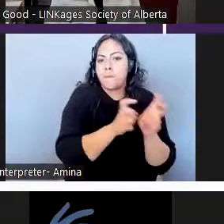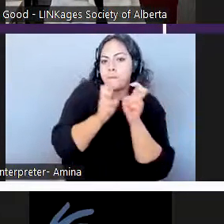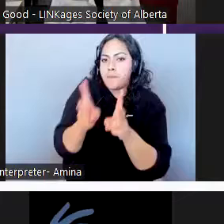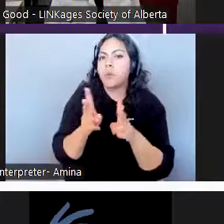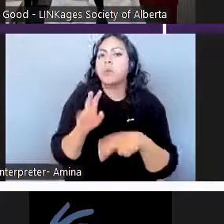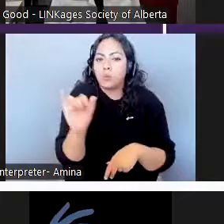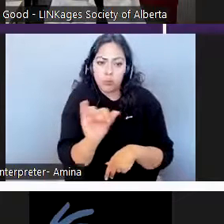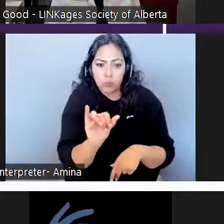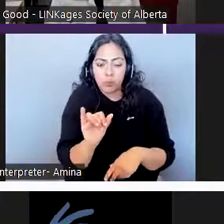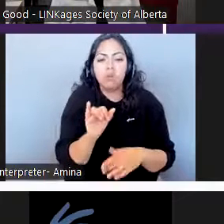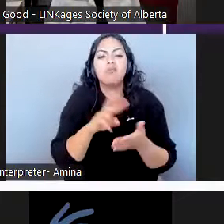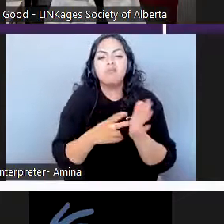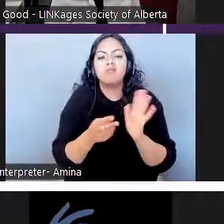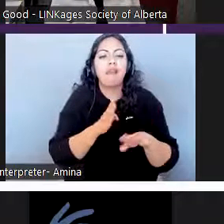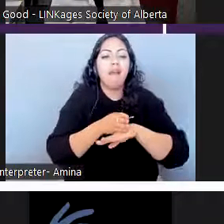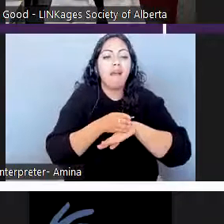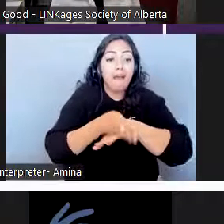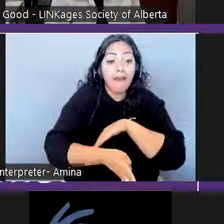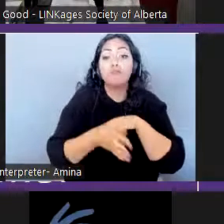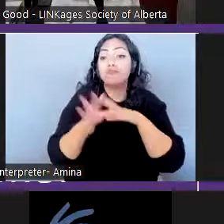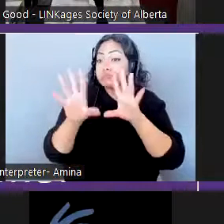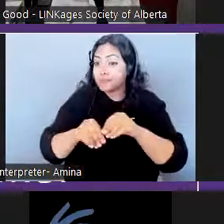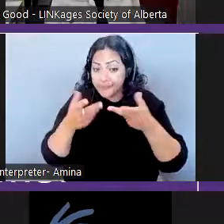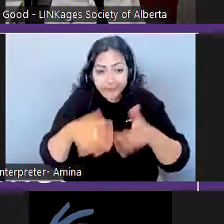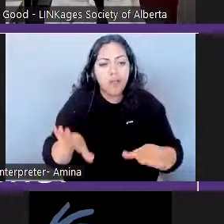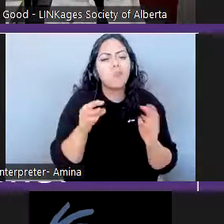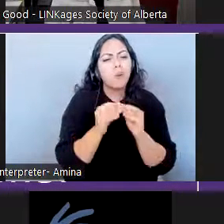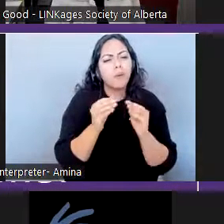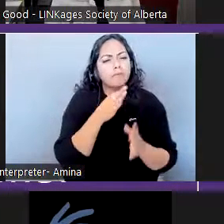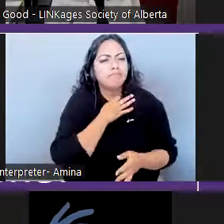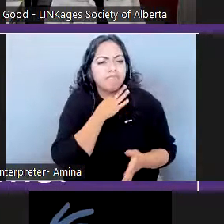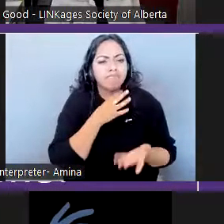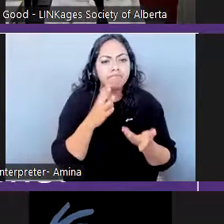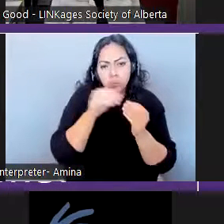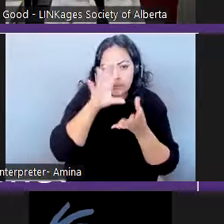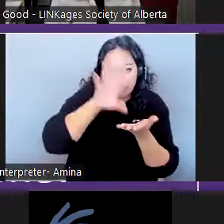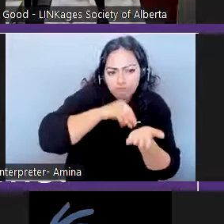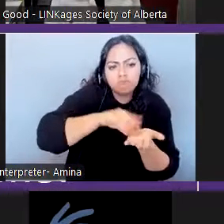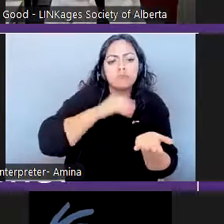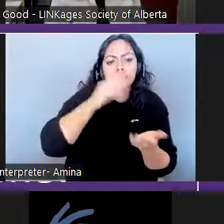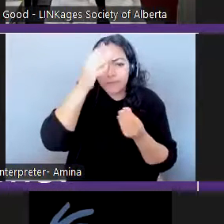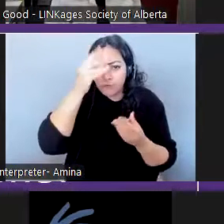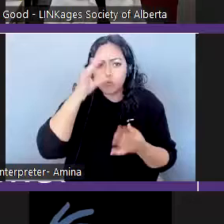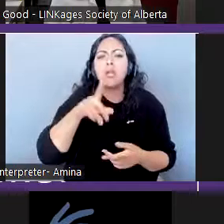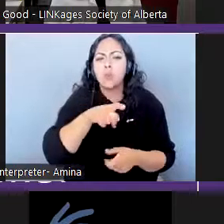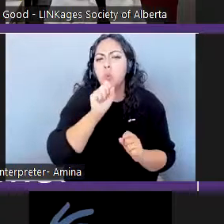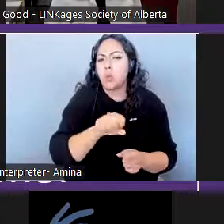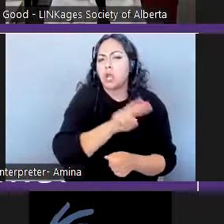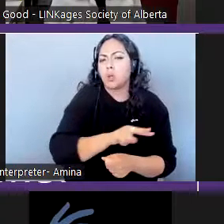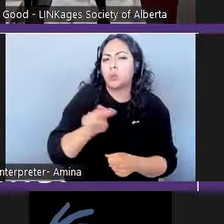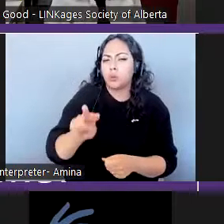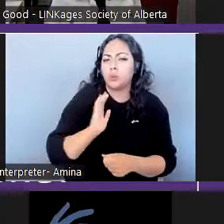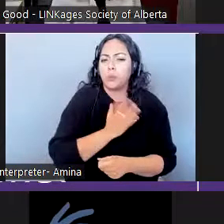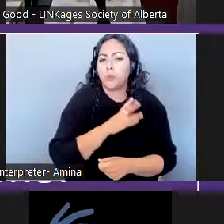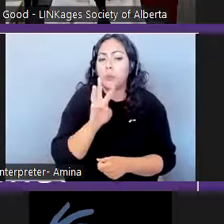access further on if you're interested in finding out more information. And here's the contact information. This PowerPoint will